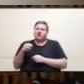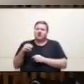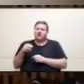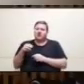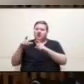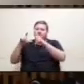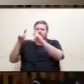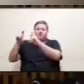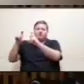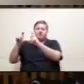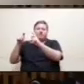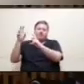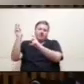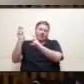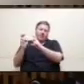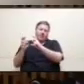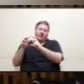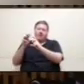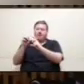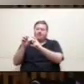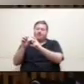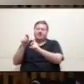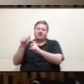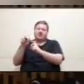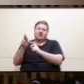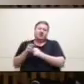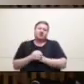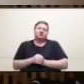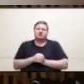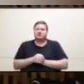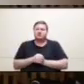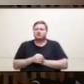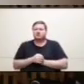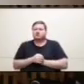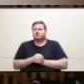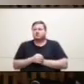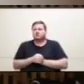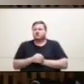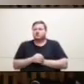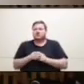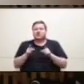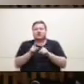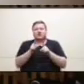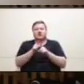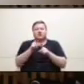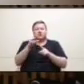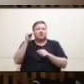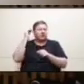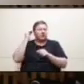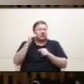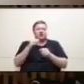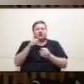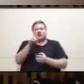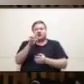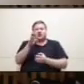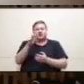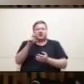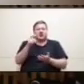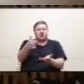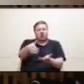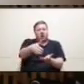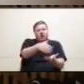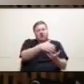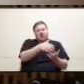readings, smart meter installation, my apology. And also we are considering the appointment of a debt collector, because there